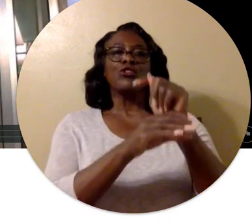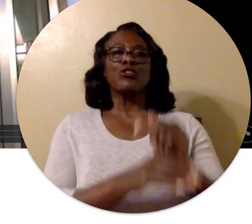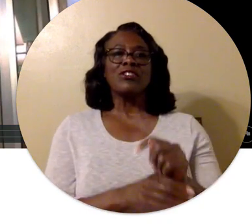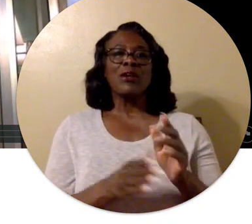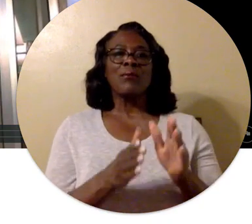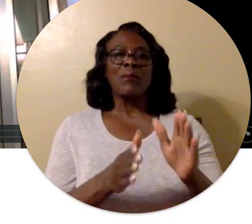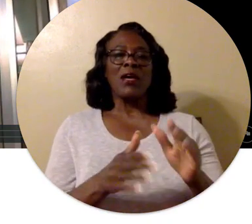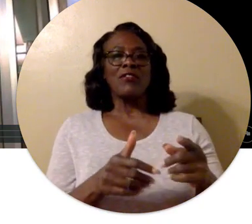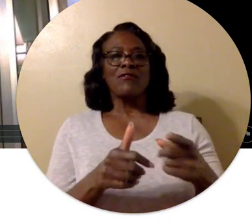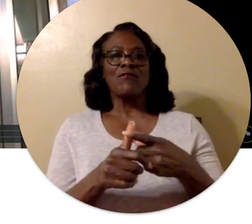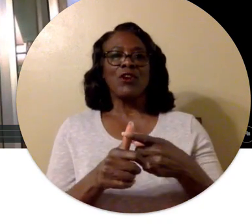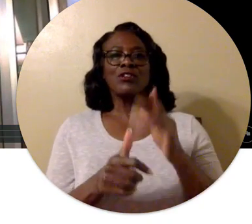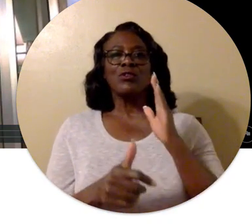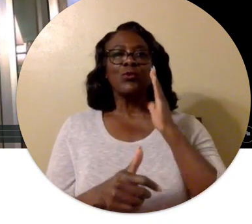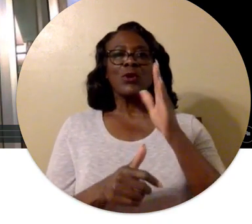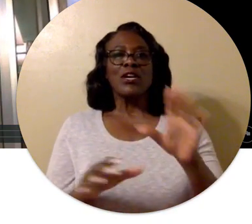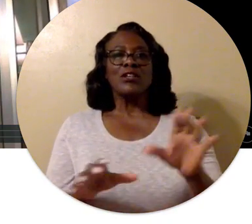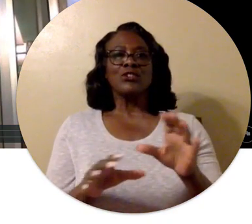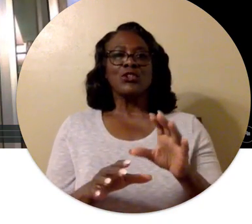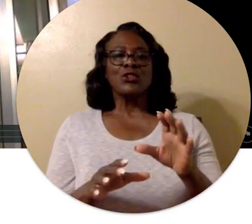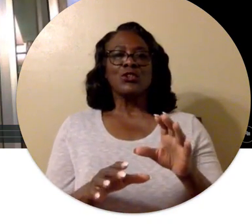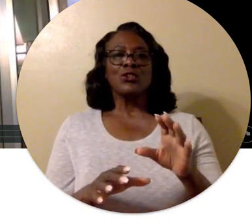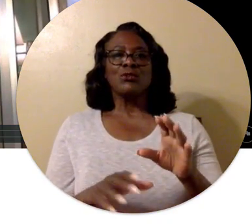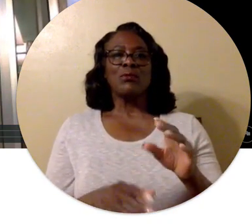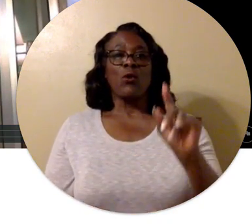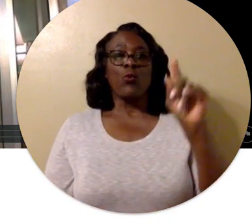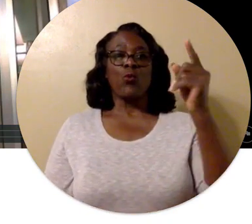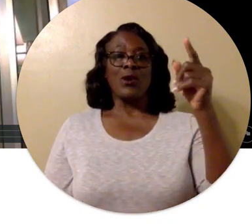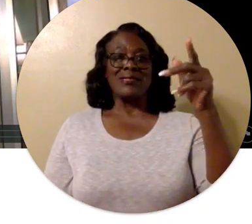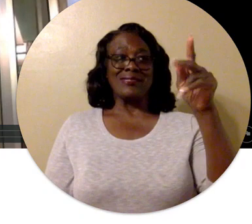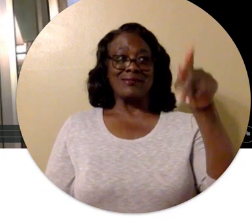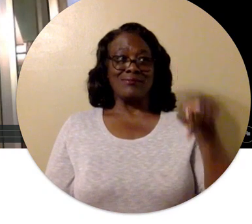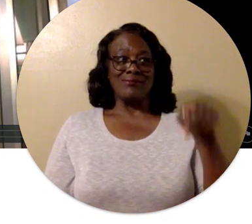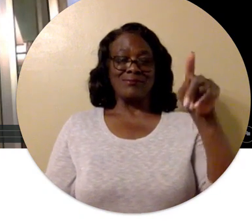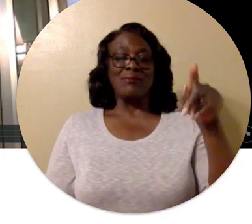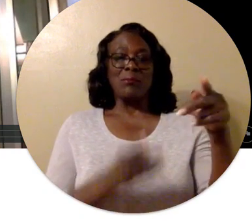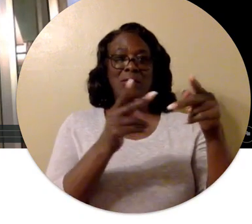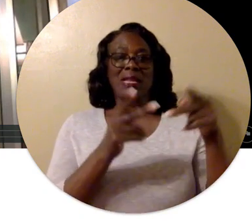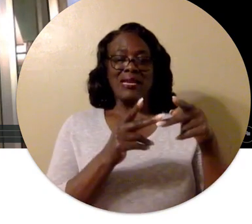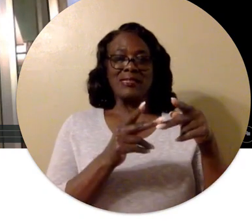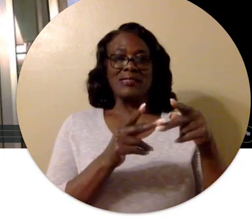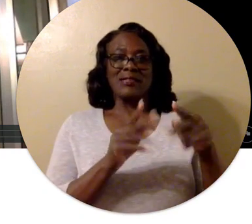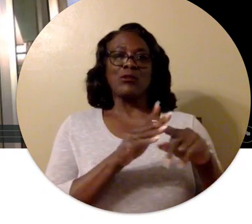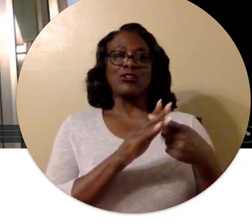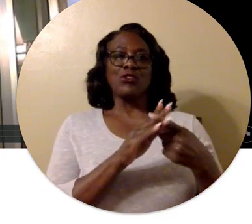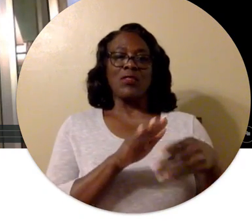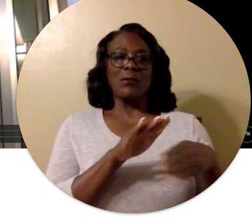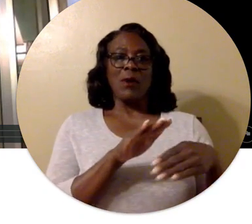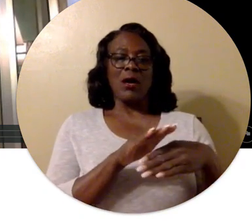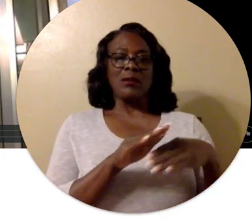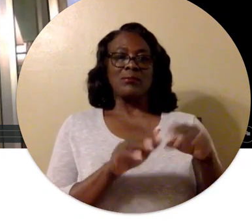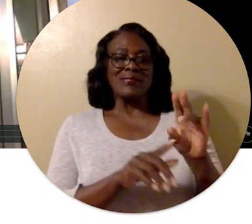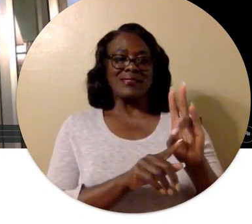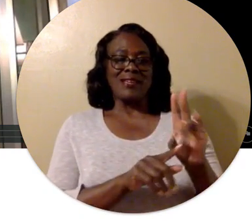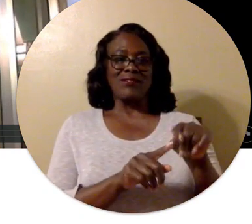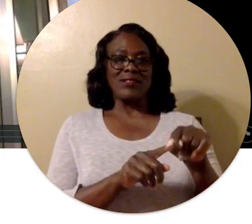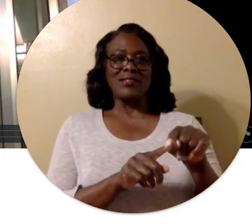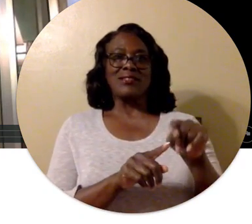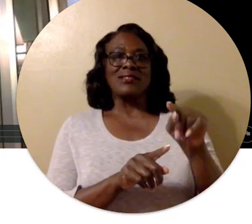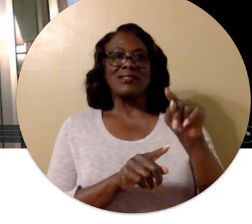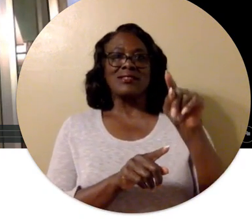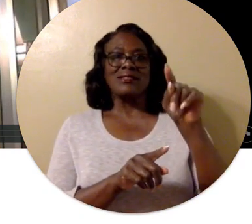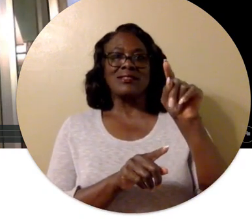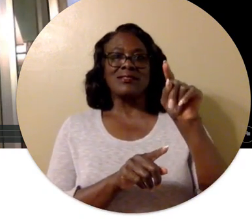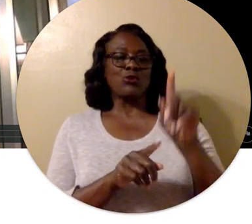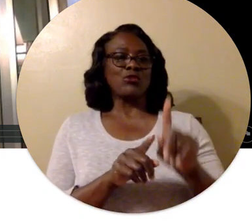thing that I'm going to do is I'm going to start off in my ones place, and I'm going to start on the bottom. So I'm going to multiply my 7 times the ones place up here. I'm just